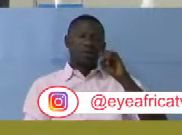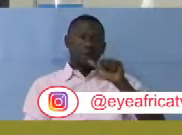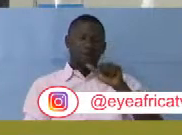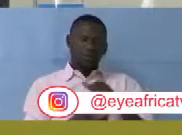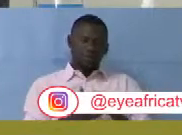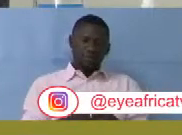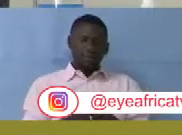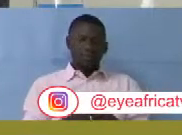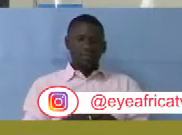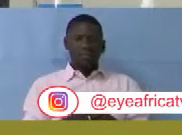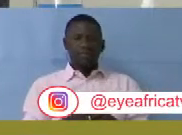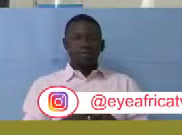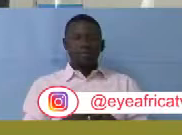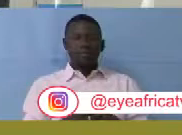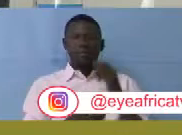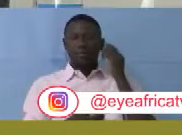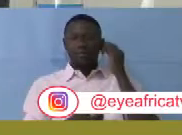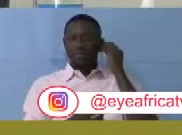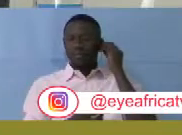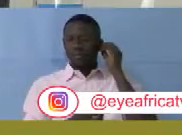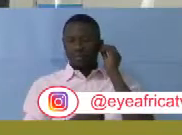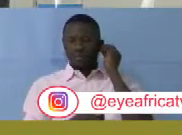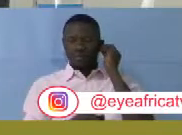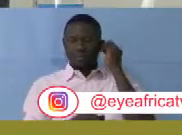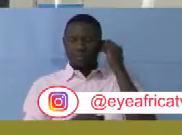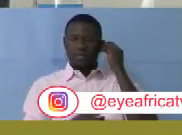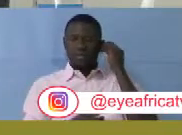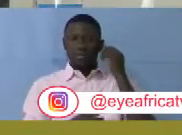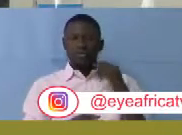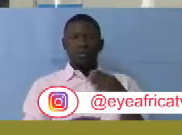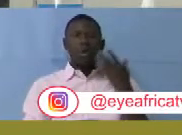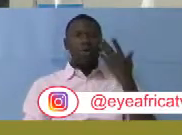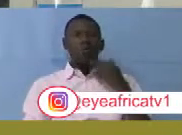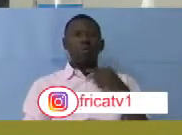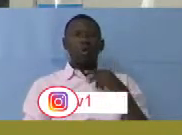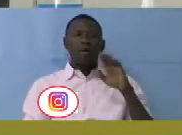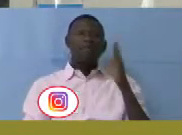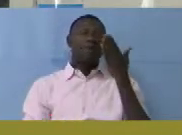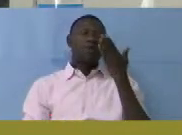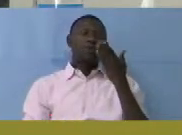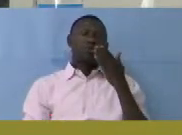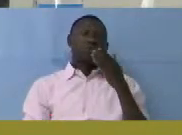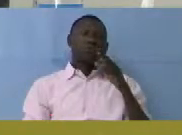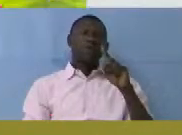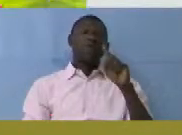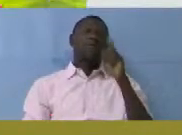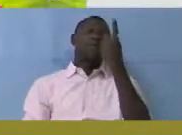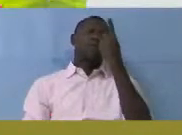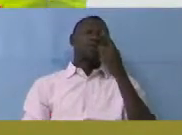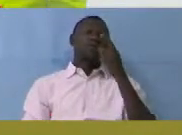you deployed as first secretary? What did you mean by "samba purieke secretary followed"?